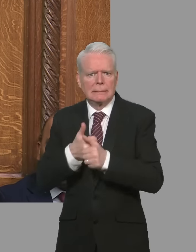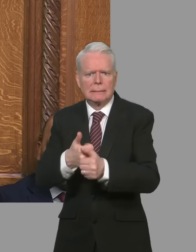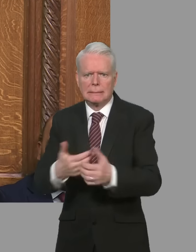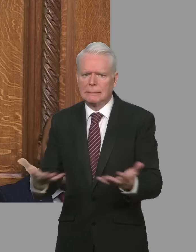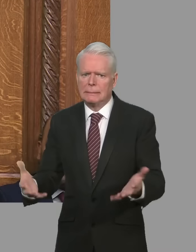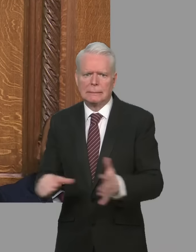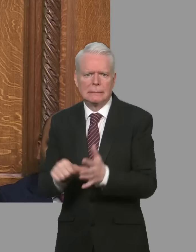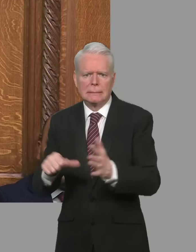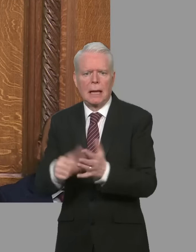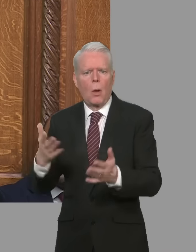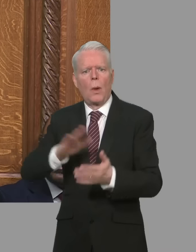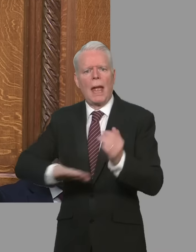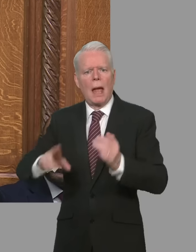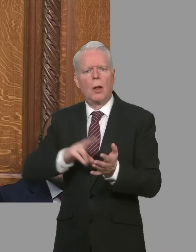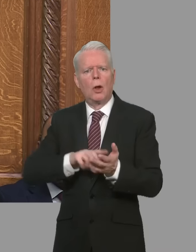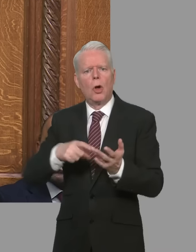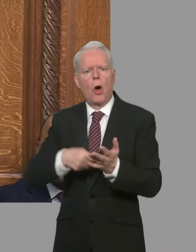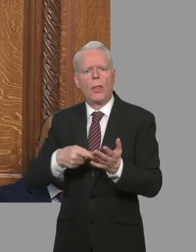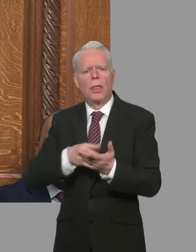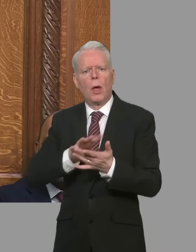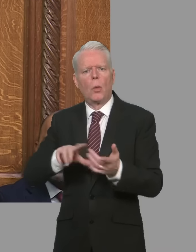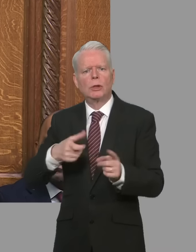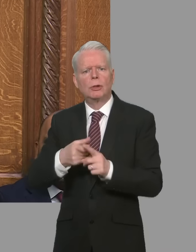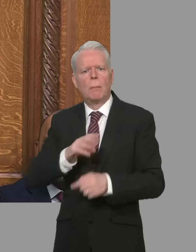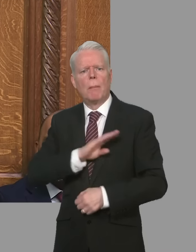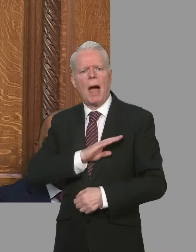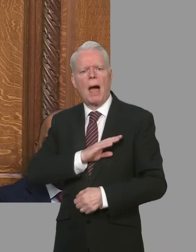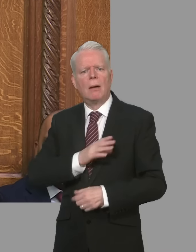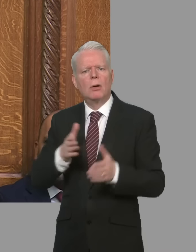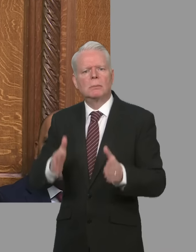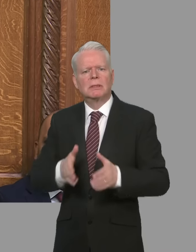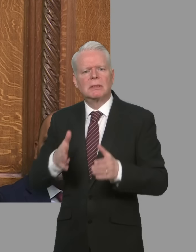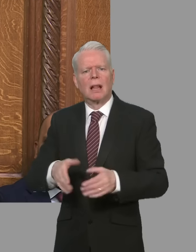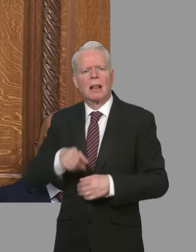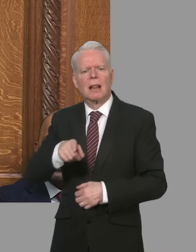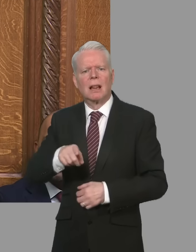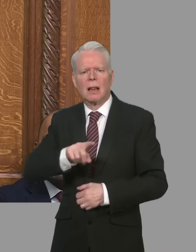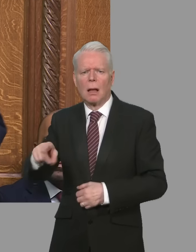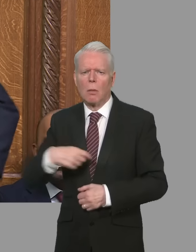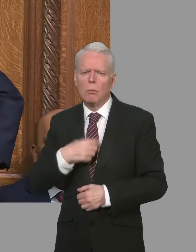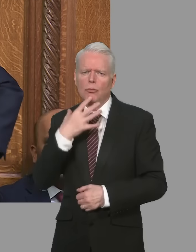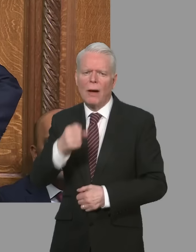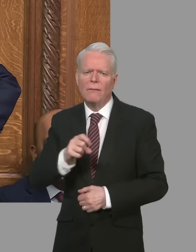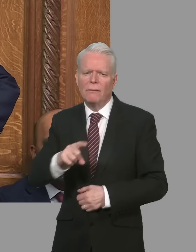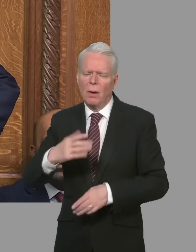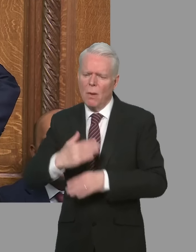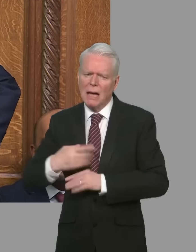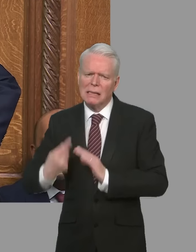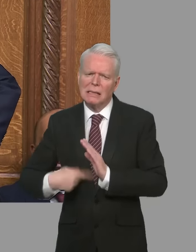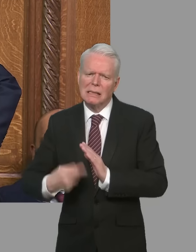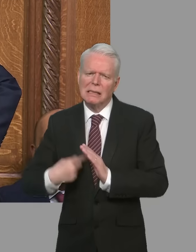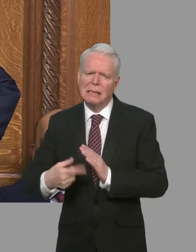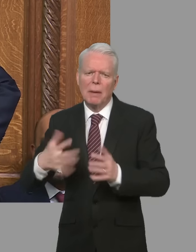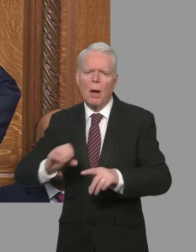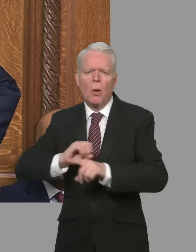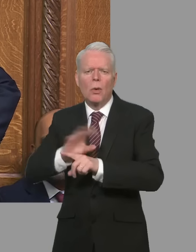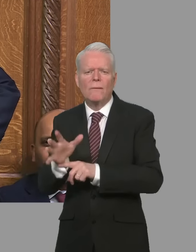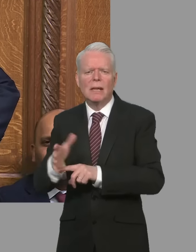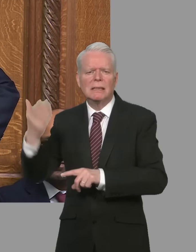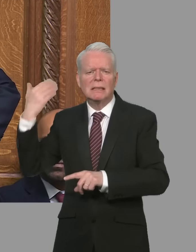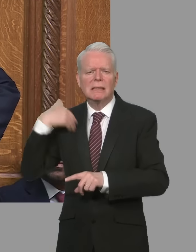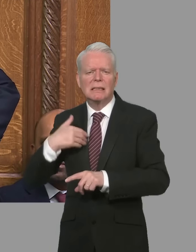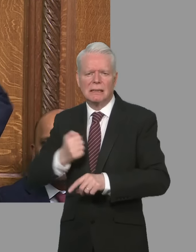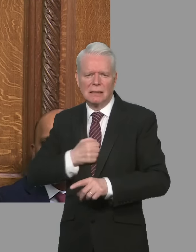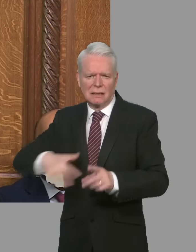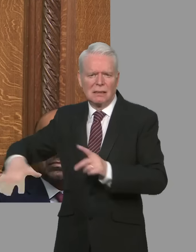constituents. Given the very welcome substantial investment that the government has committed to improve the NHS, will my right honourable friend